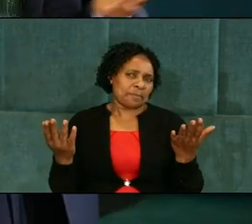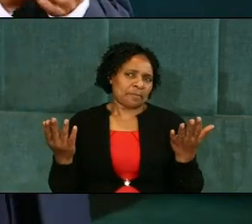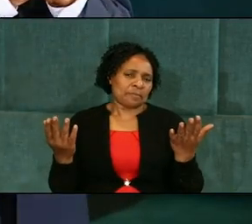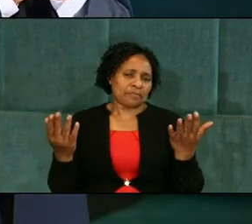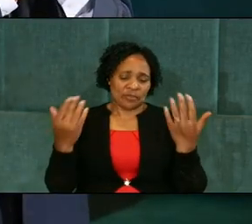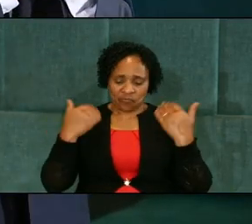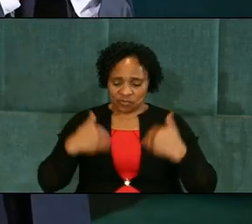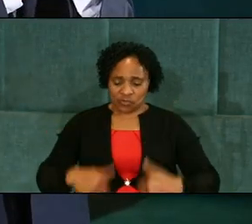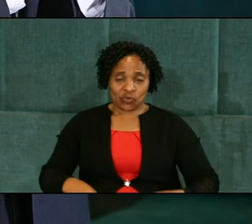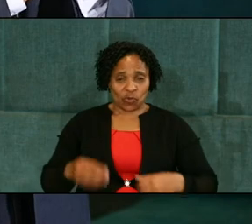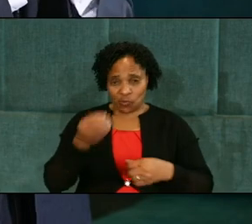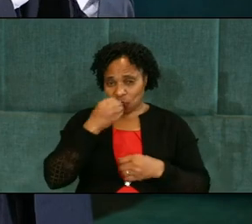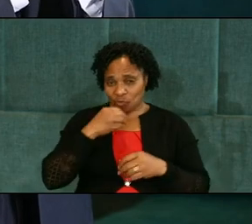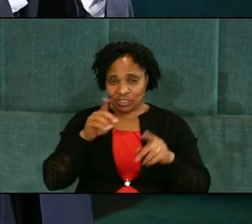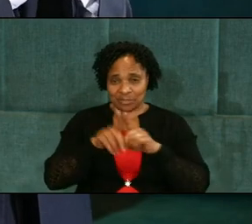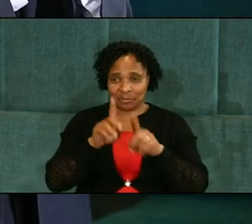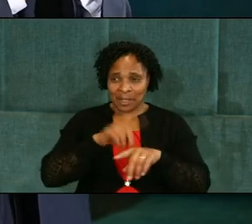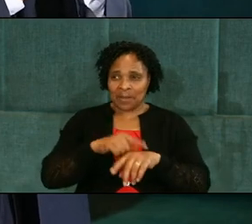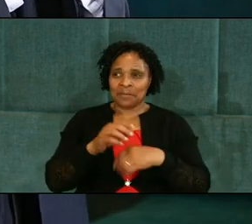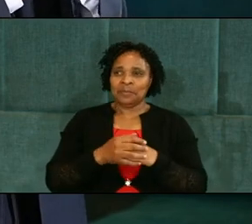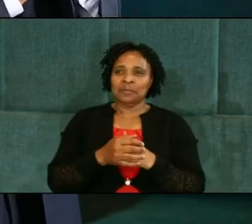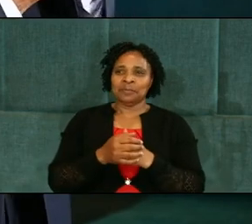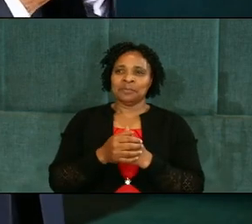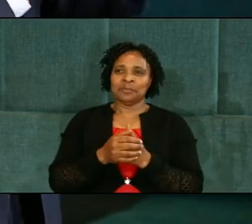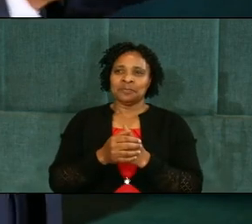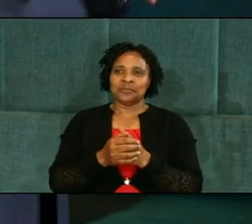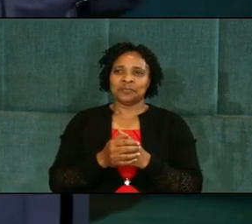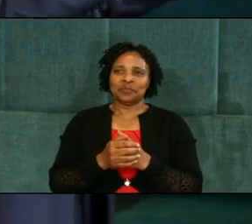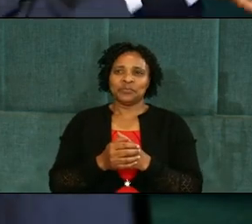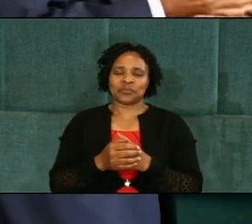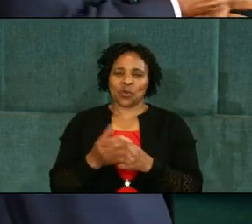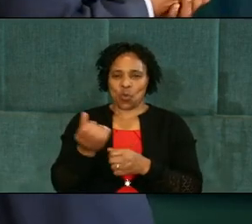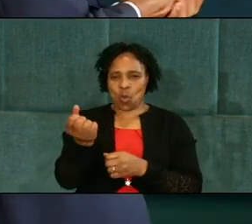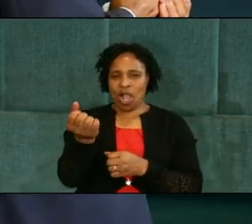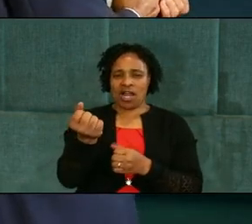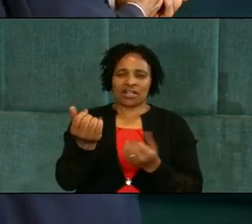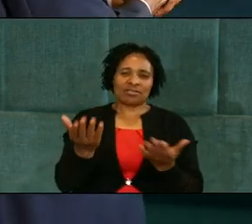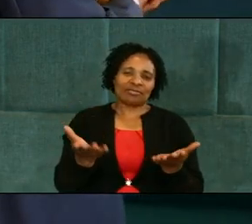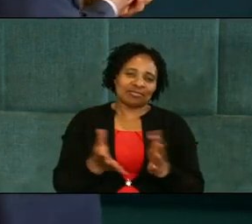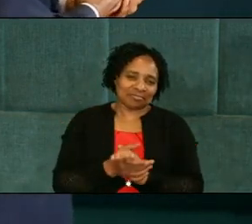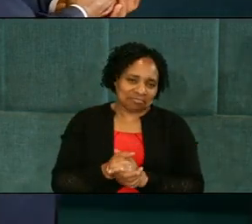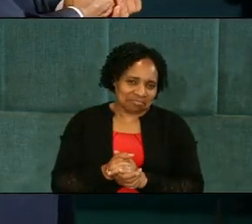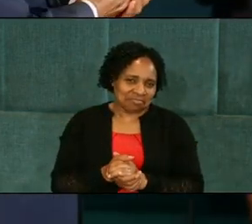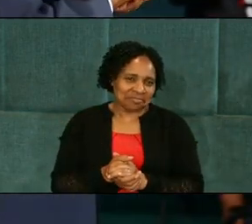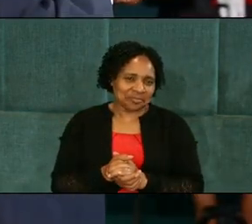physical food as well. Some ugali and